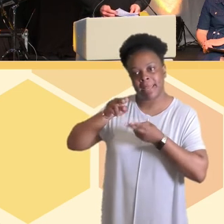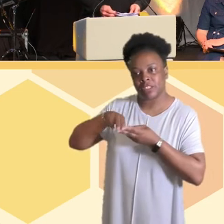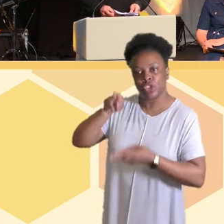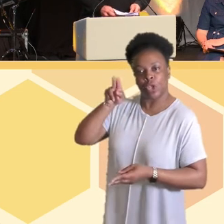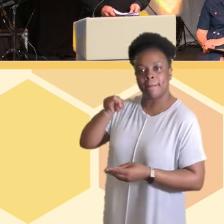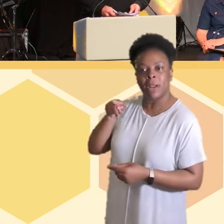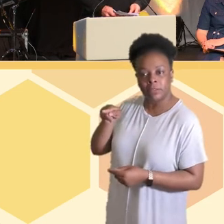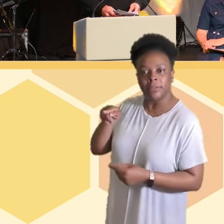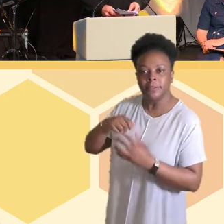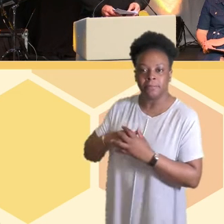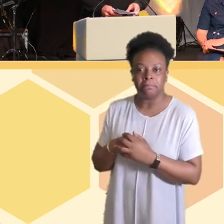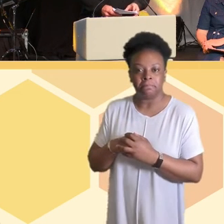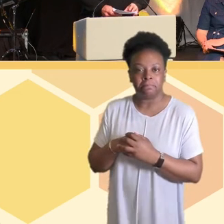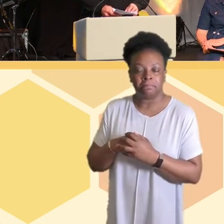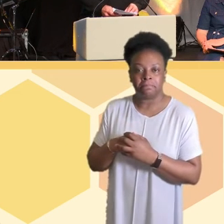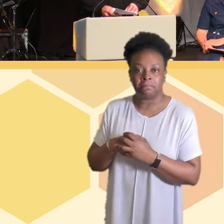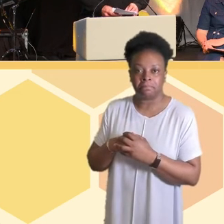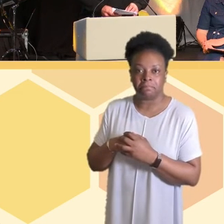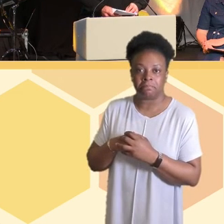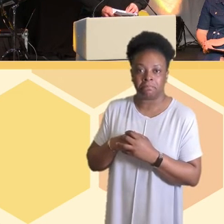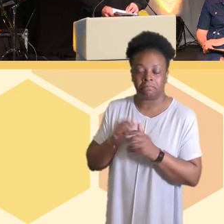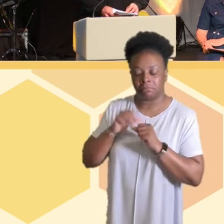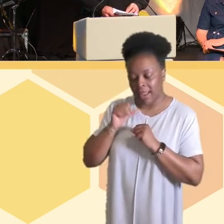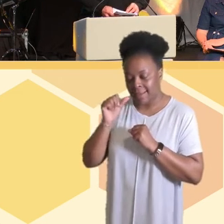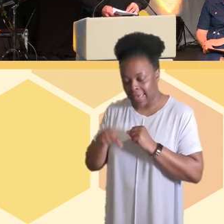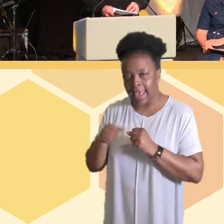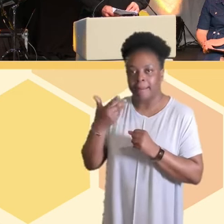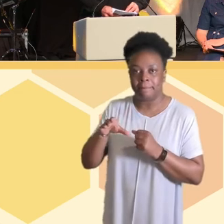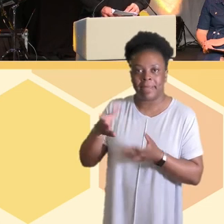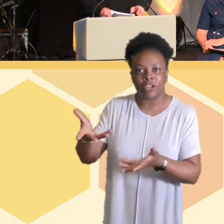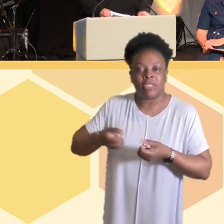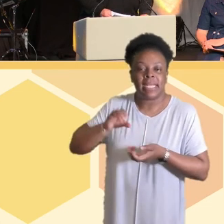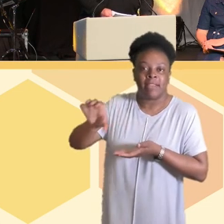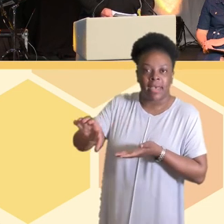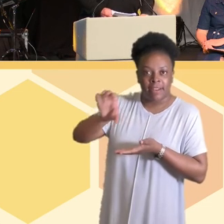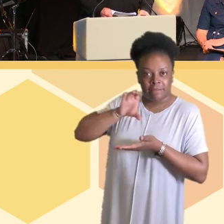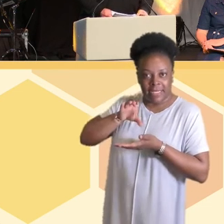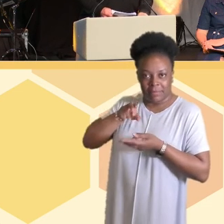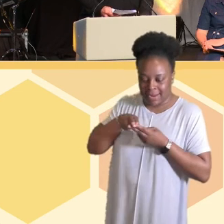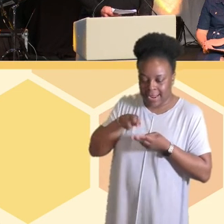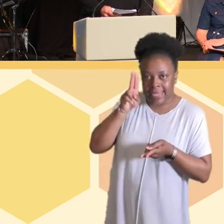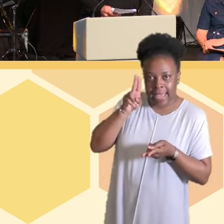$112,000 for the year before investment gains and revaluations in its general funds.